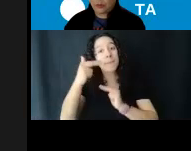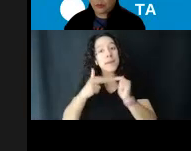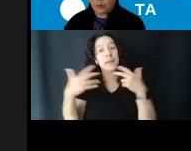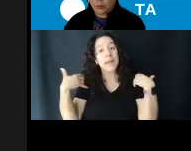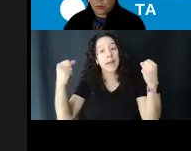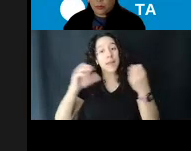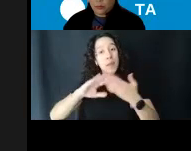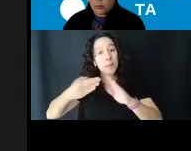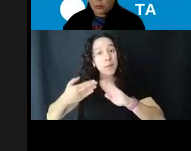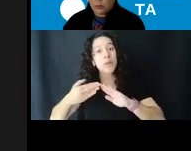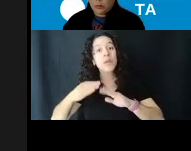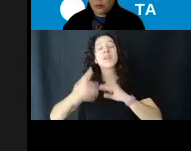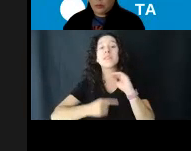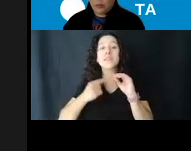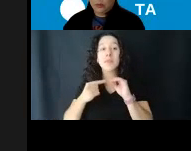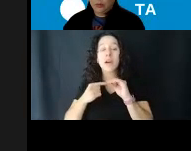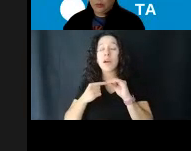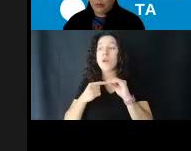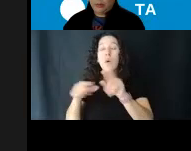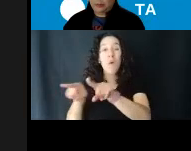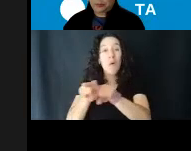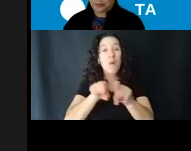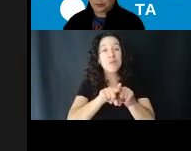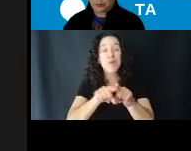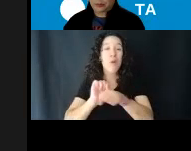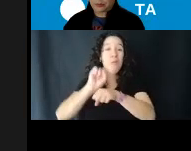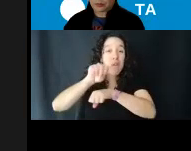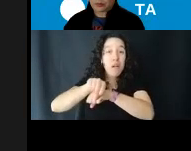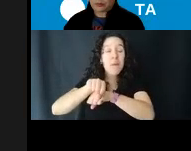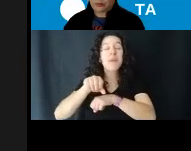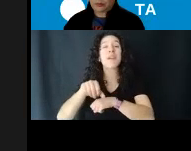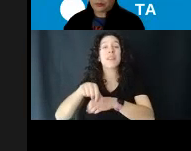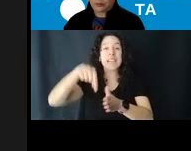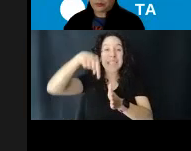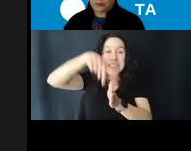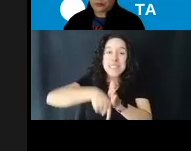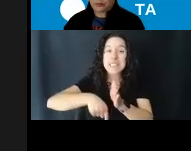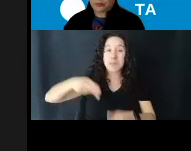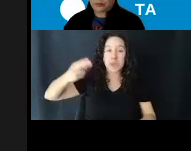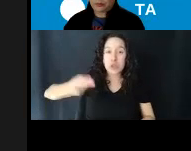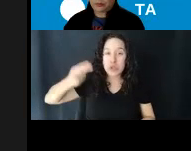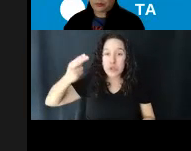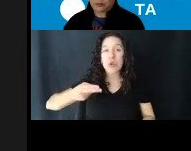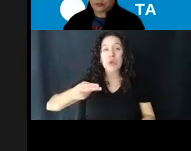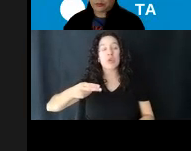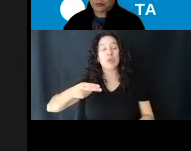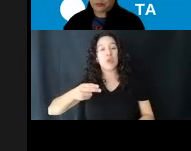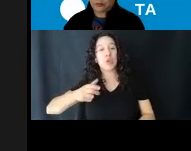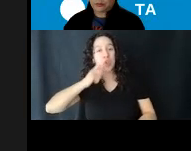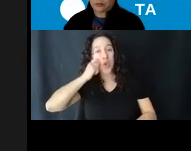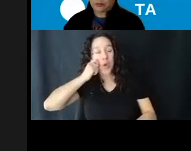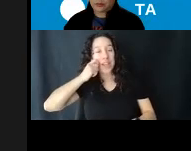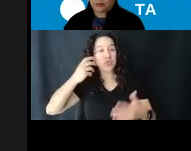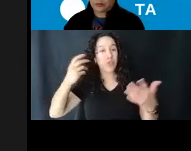communities. It's about also overcoming deep historical racial inequity